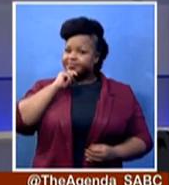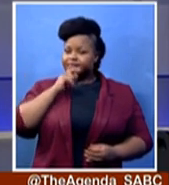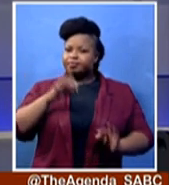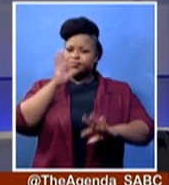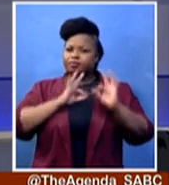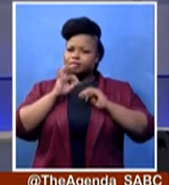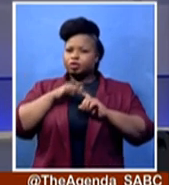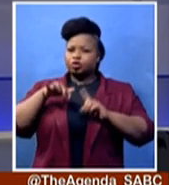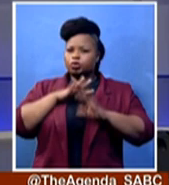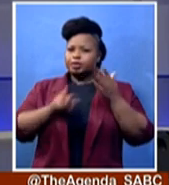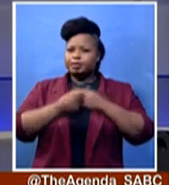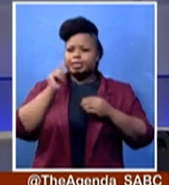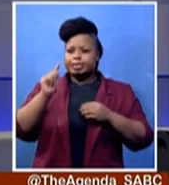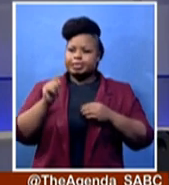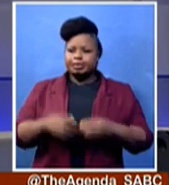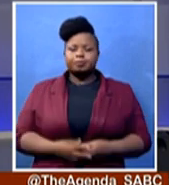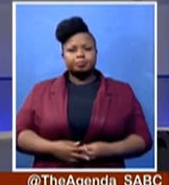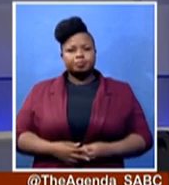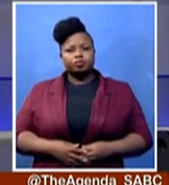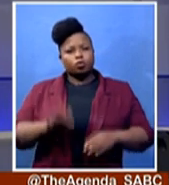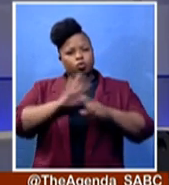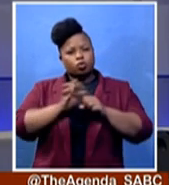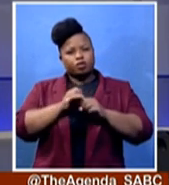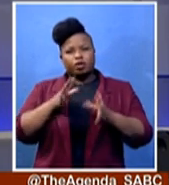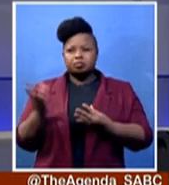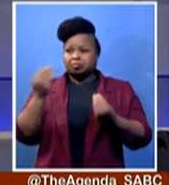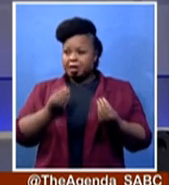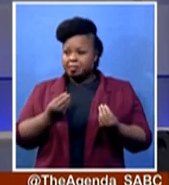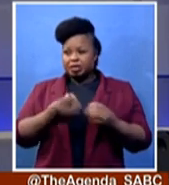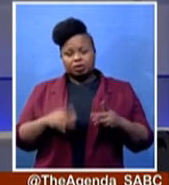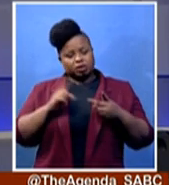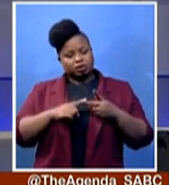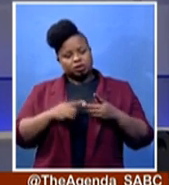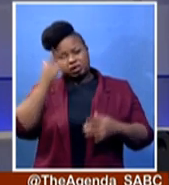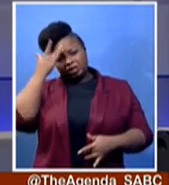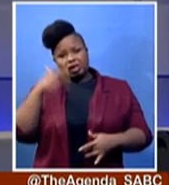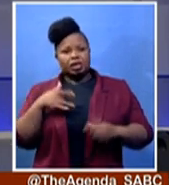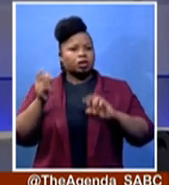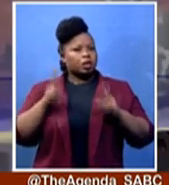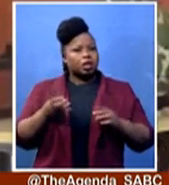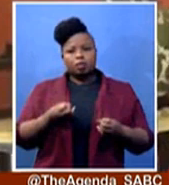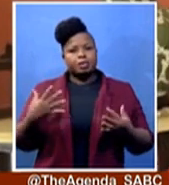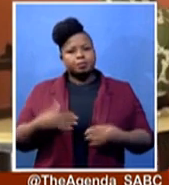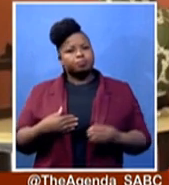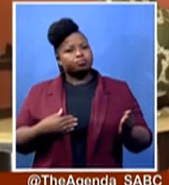to COVID-19 numbers, case numbers, as well as fatalities. What are we learning this morning?